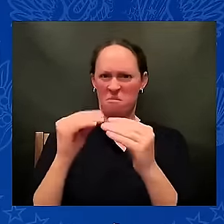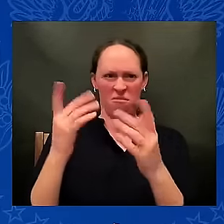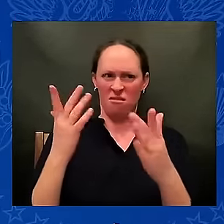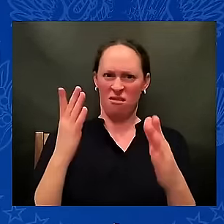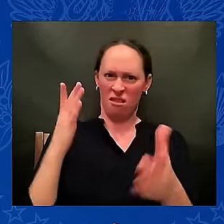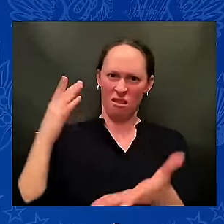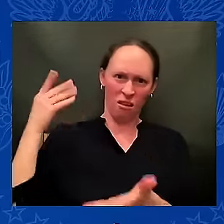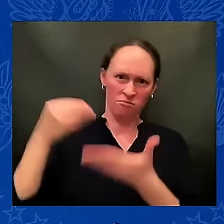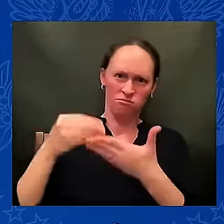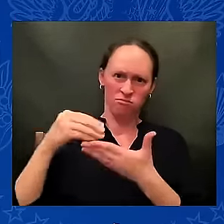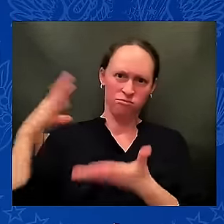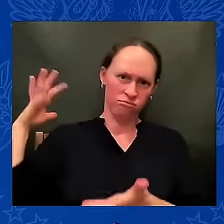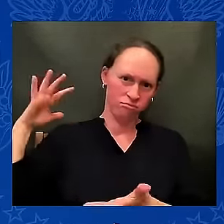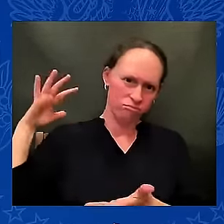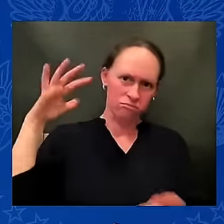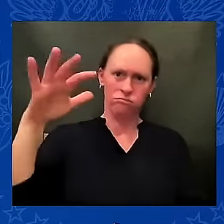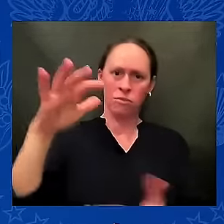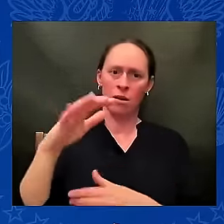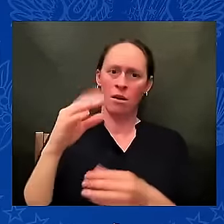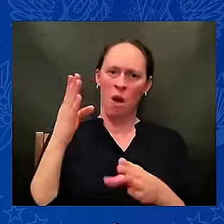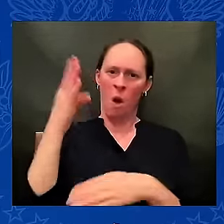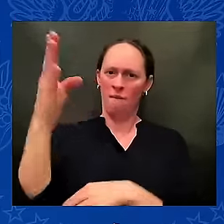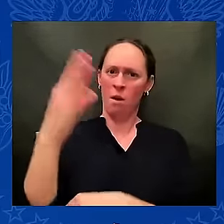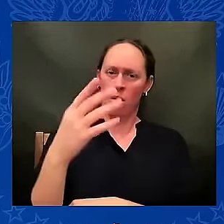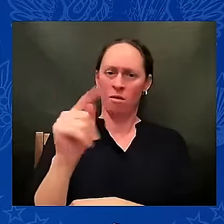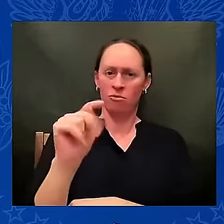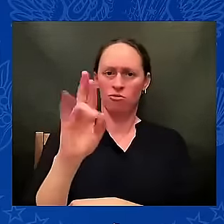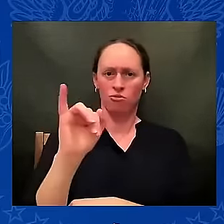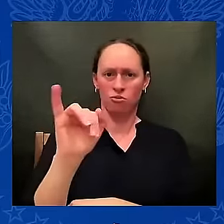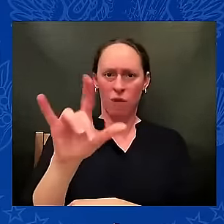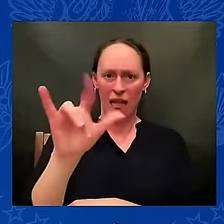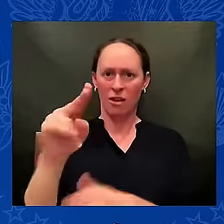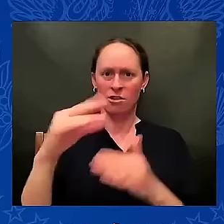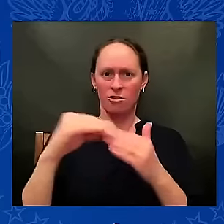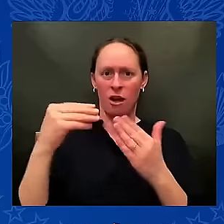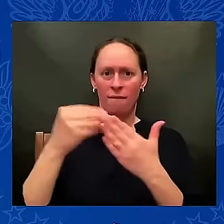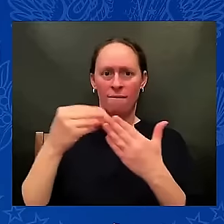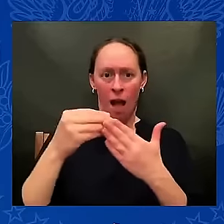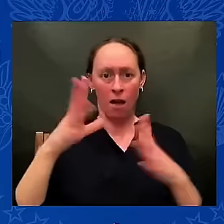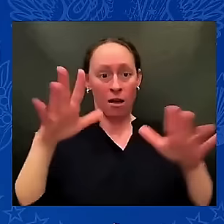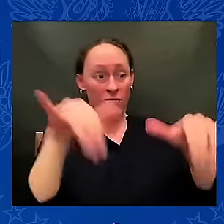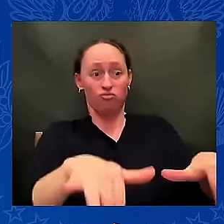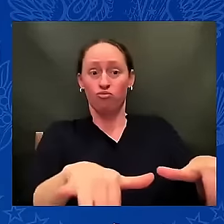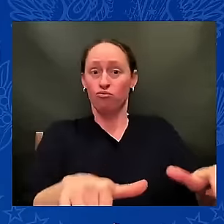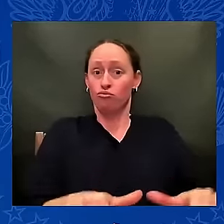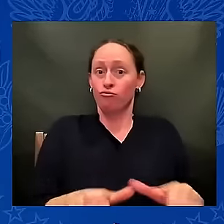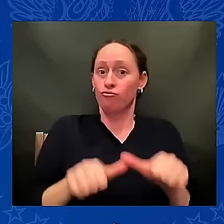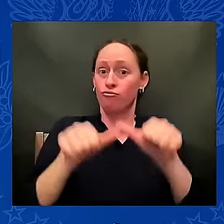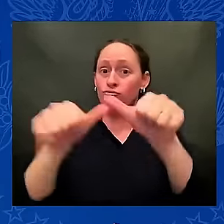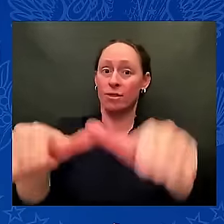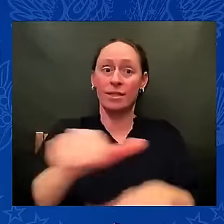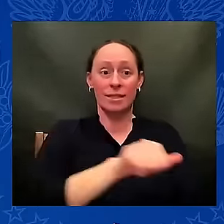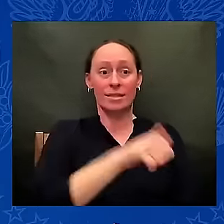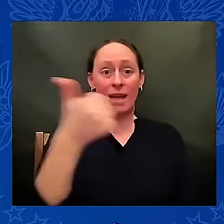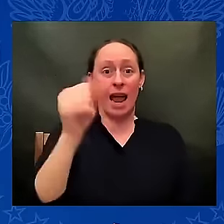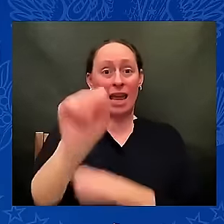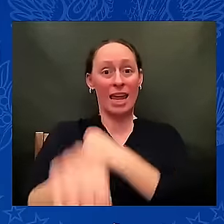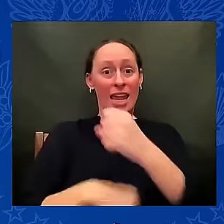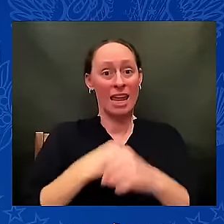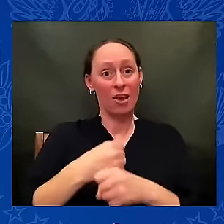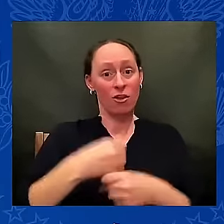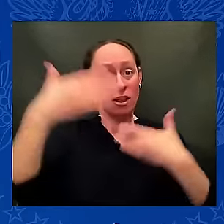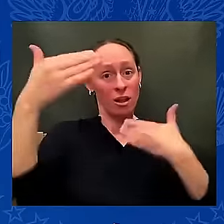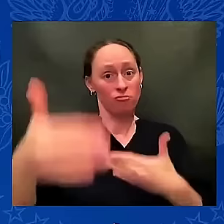a quarter. It's going to be there for a decade. Much, much more to come, and you've got to get your fair share. By